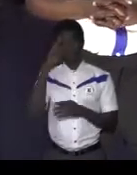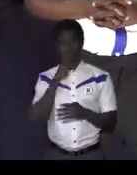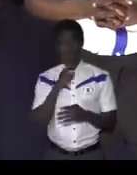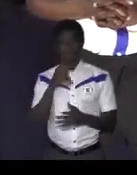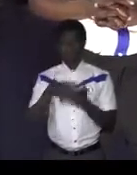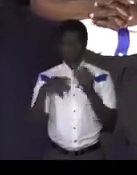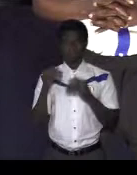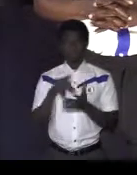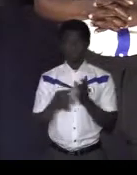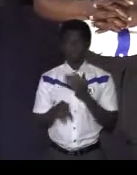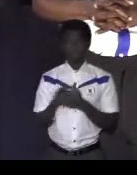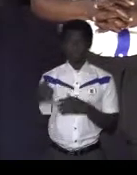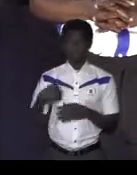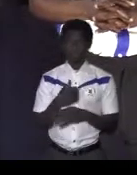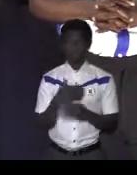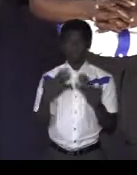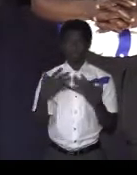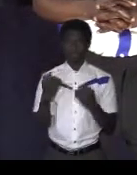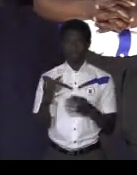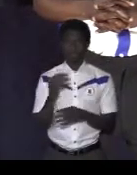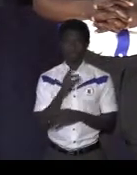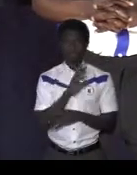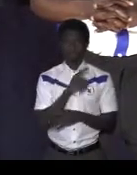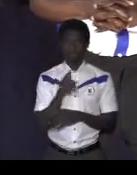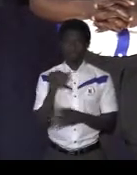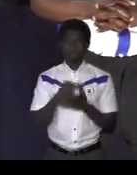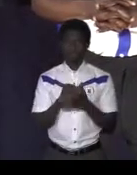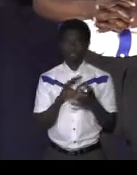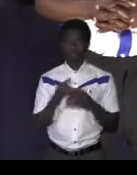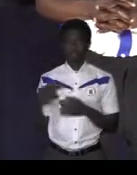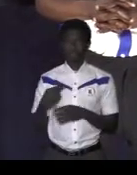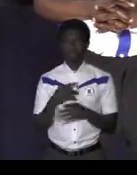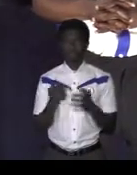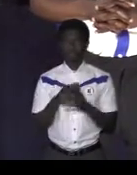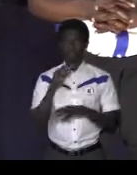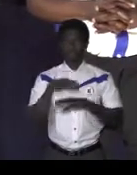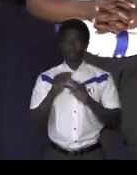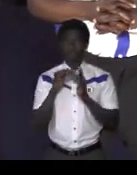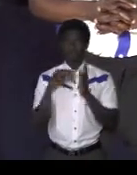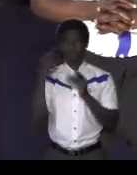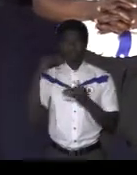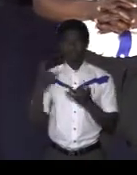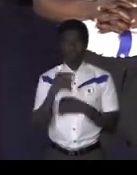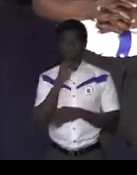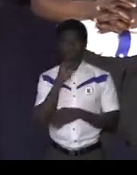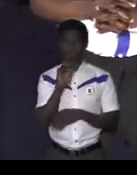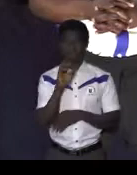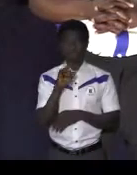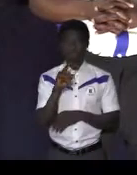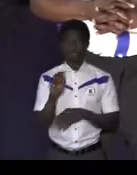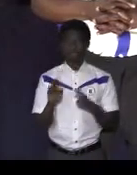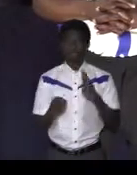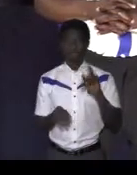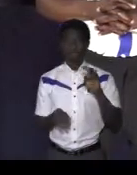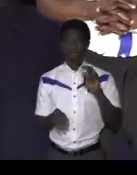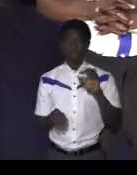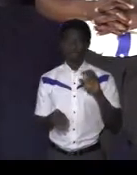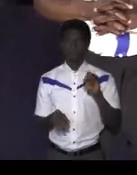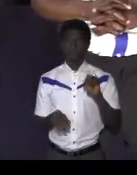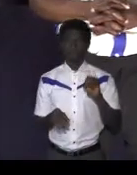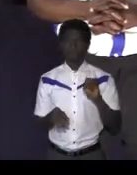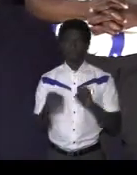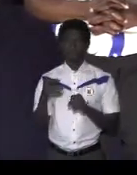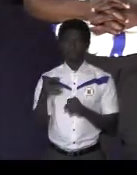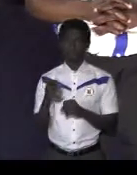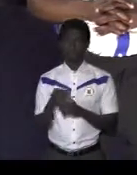program and we appreciate many of you that have joined us. The first on the list for today is Farida Badmos from Rhizome Primary